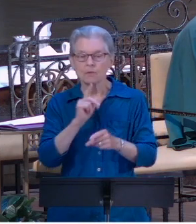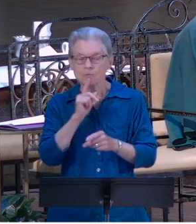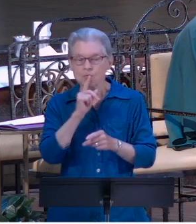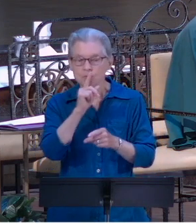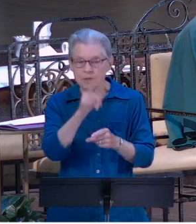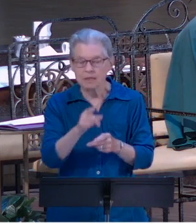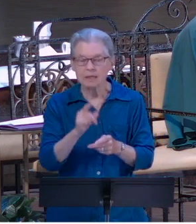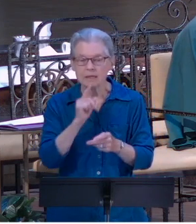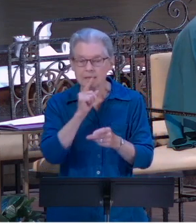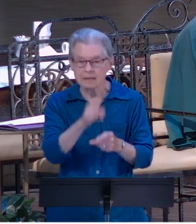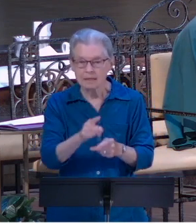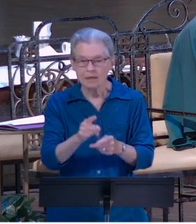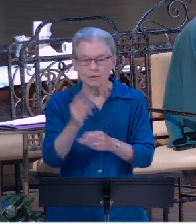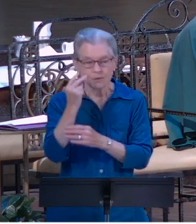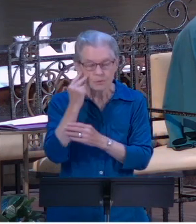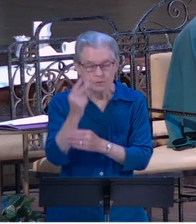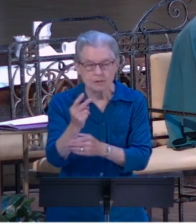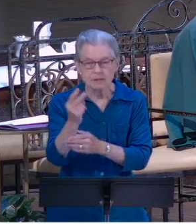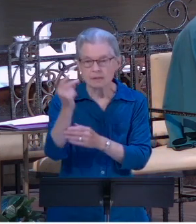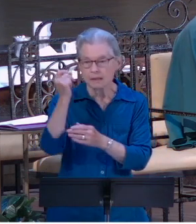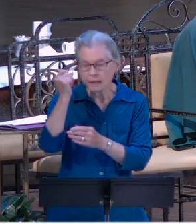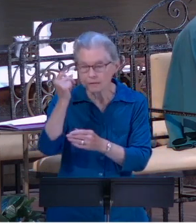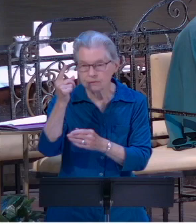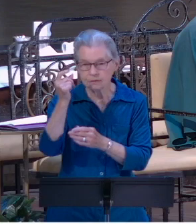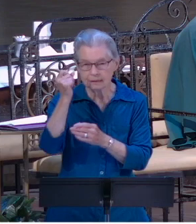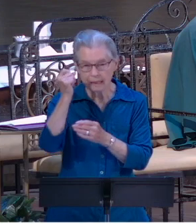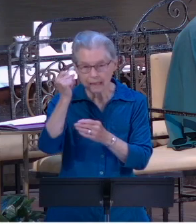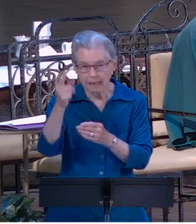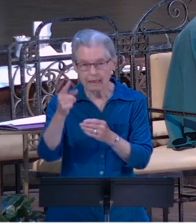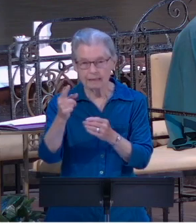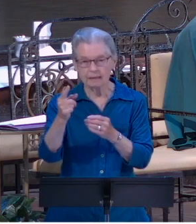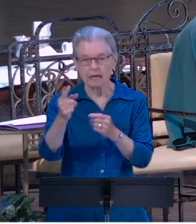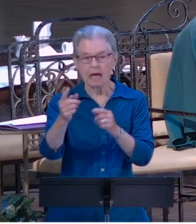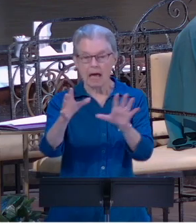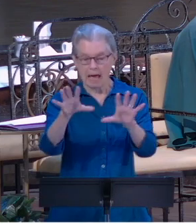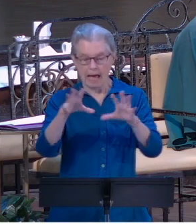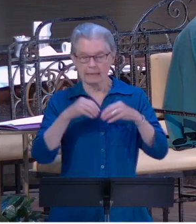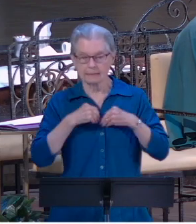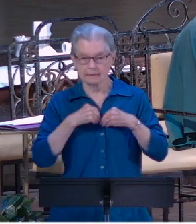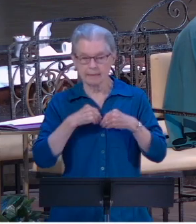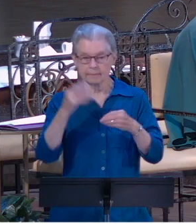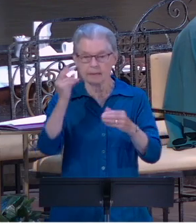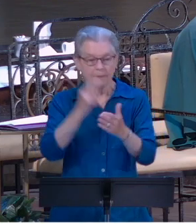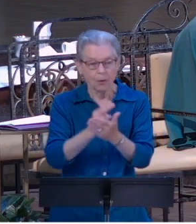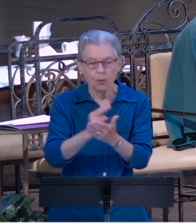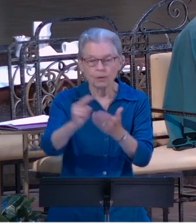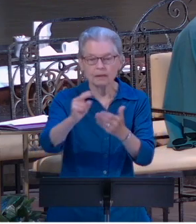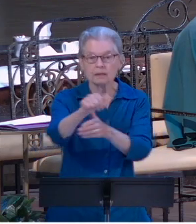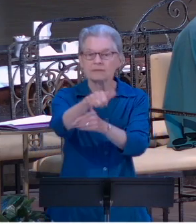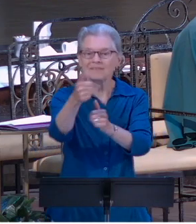we see, honor, and acknowledge the holiness of another.